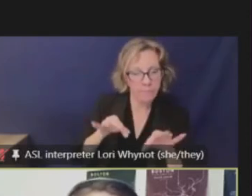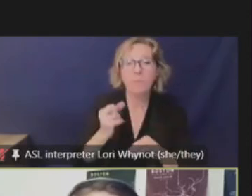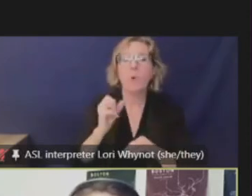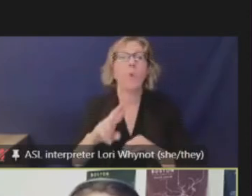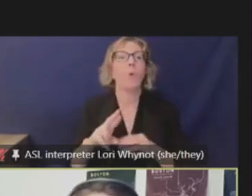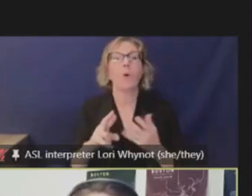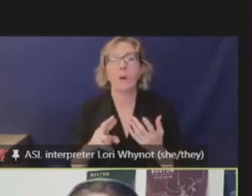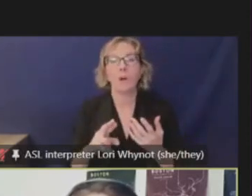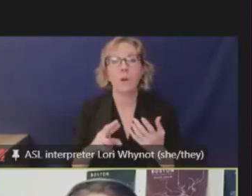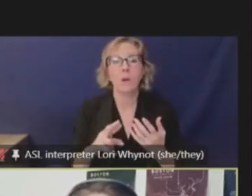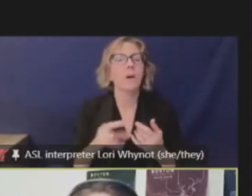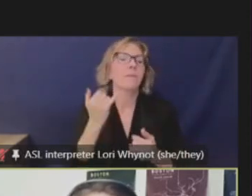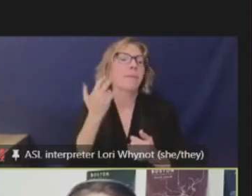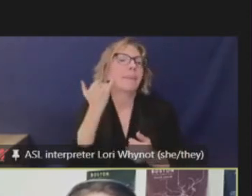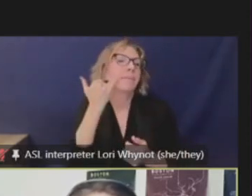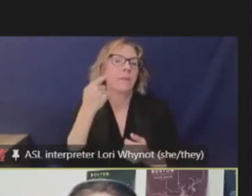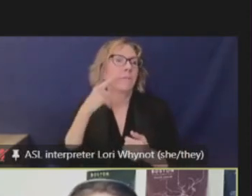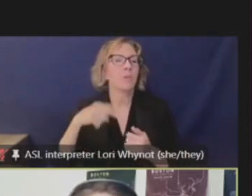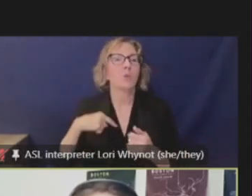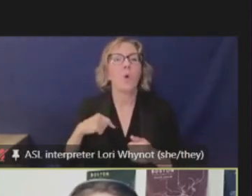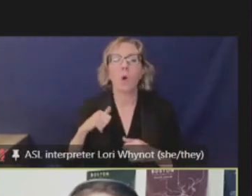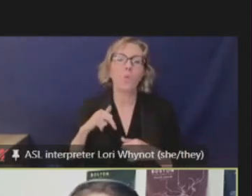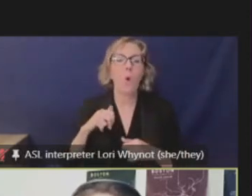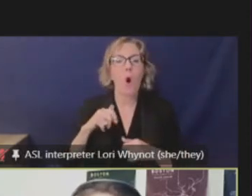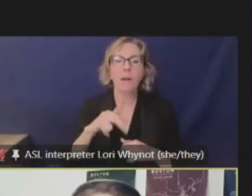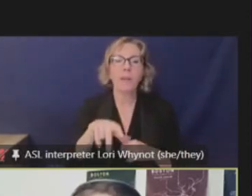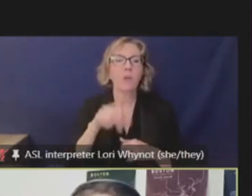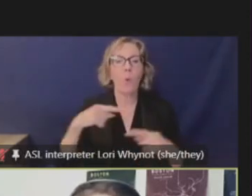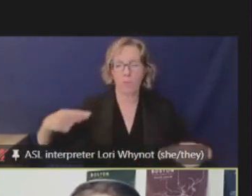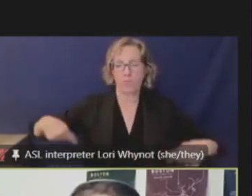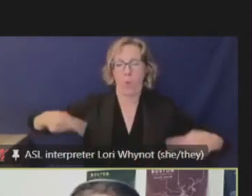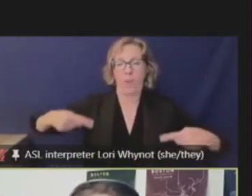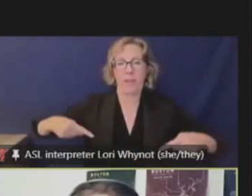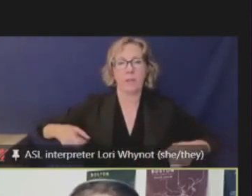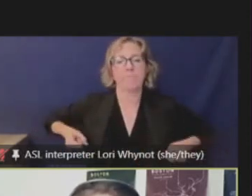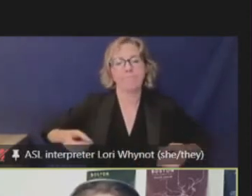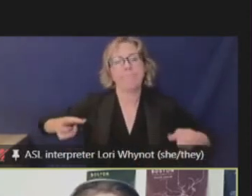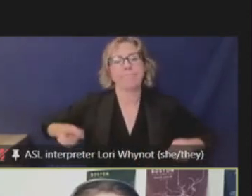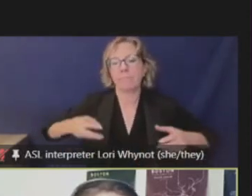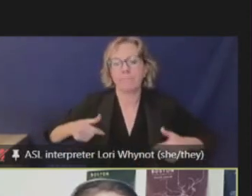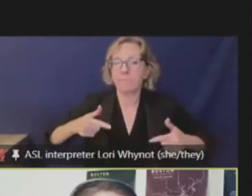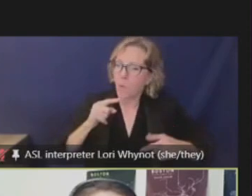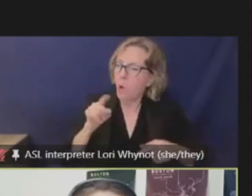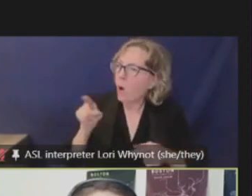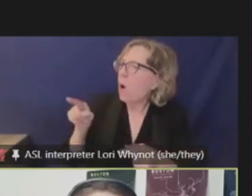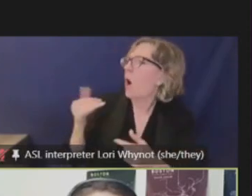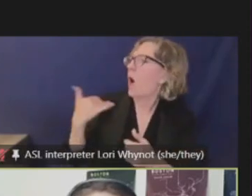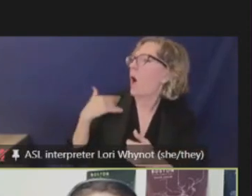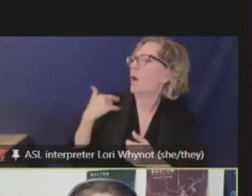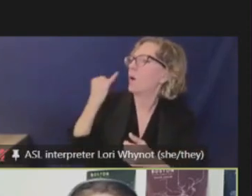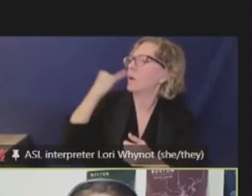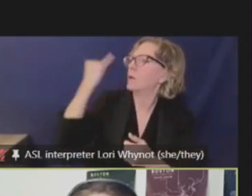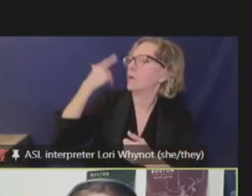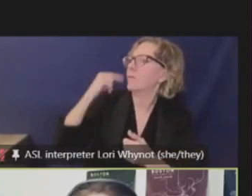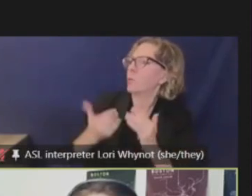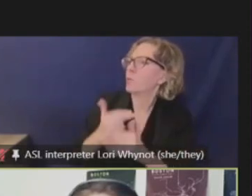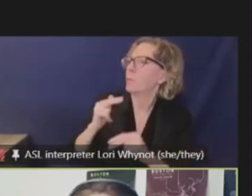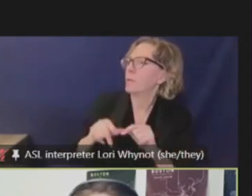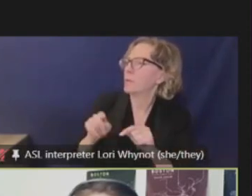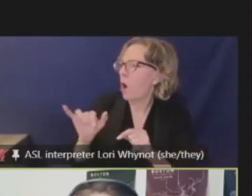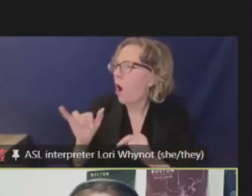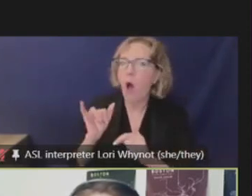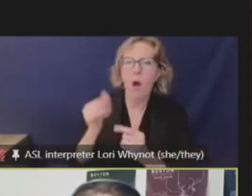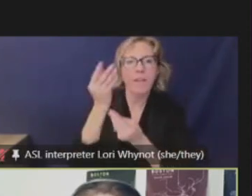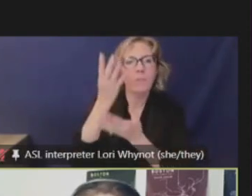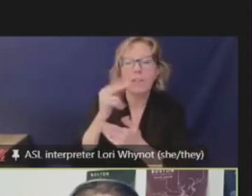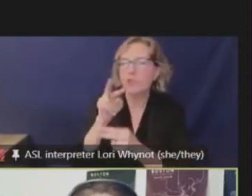if you're walking or rolling by, you can see that something is proposed for this location. We also want to make sure that we have lots